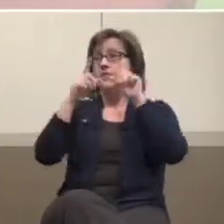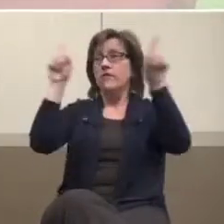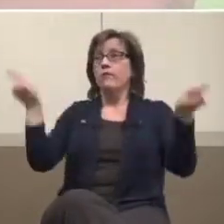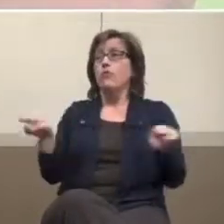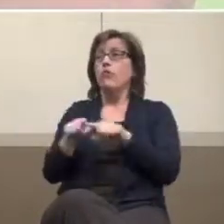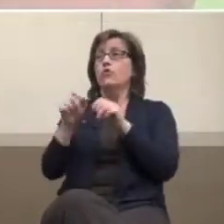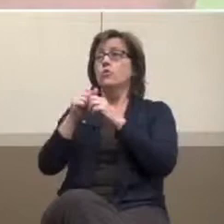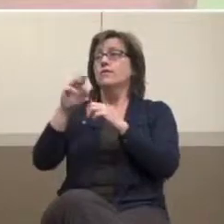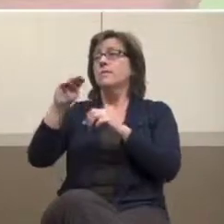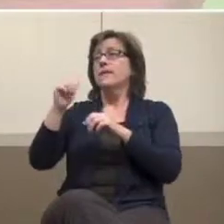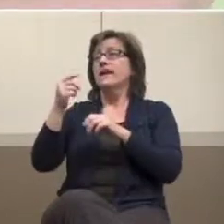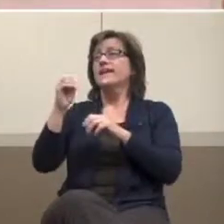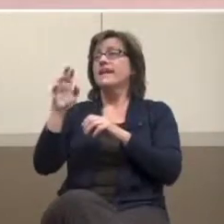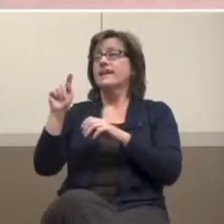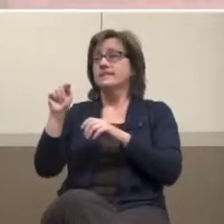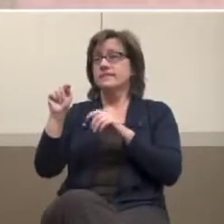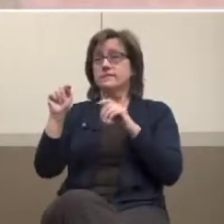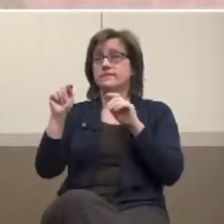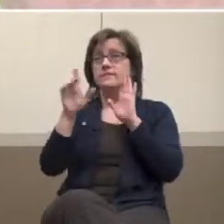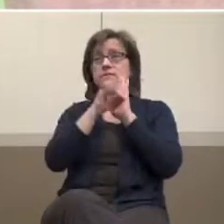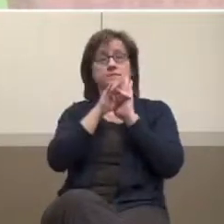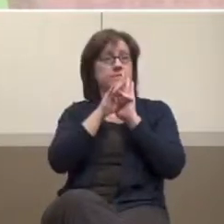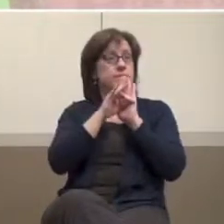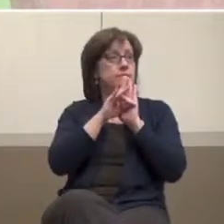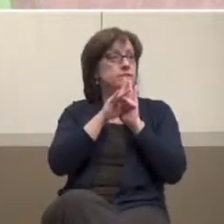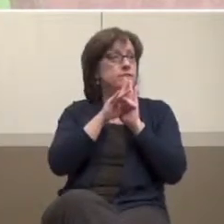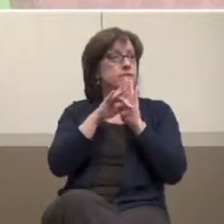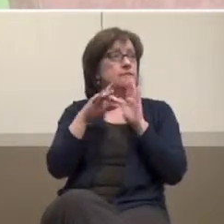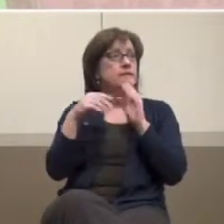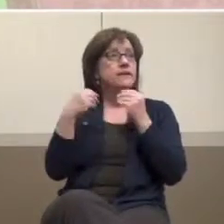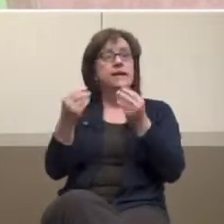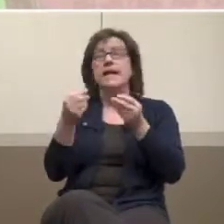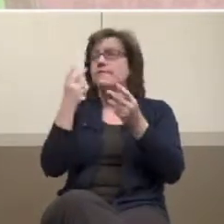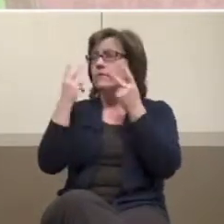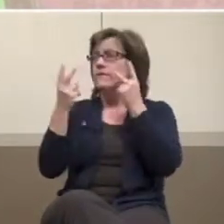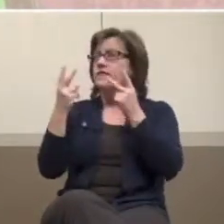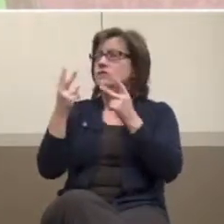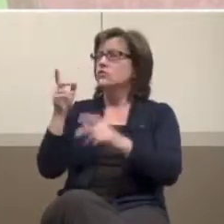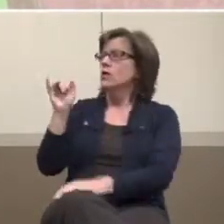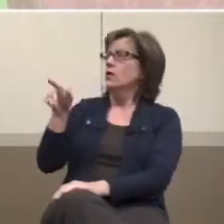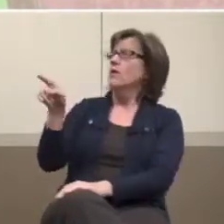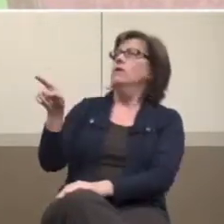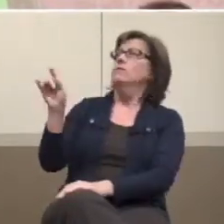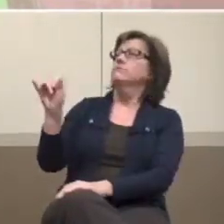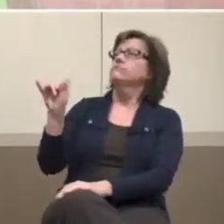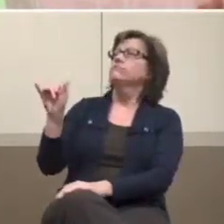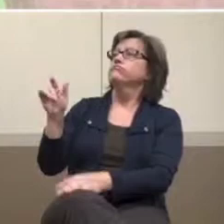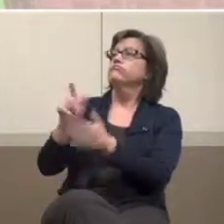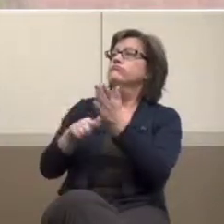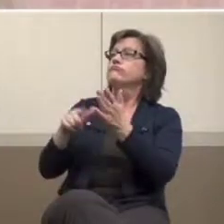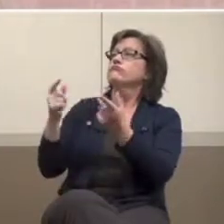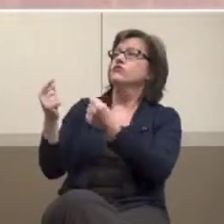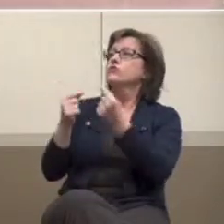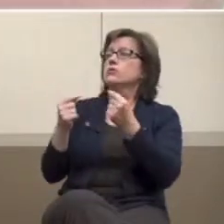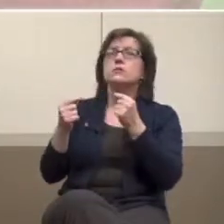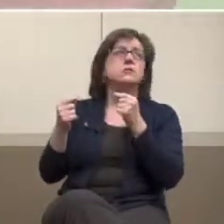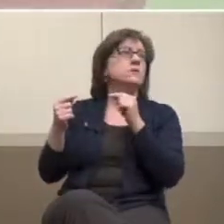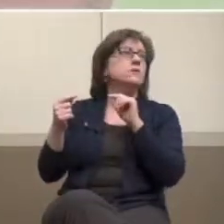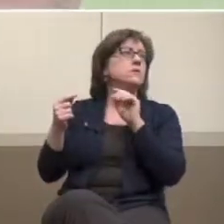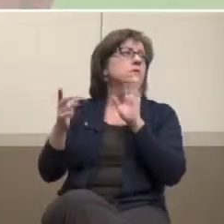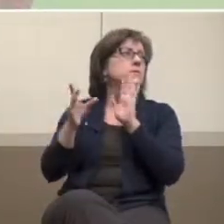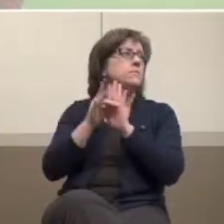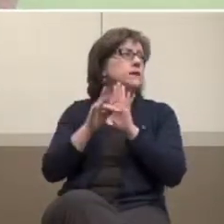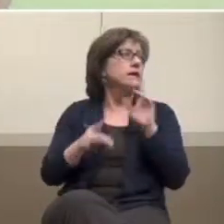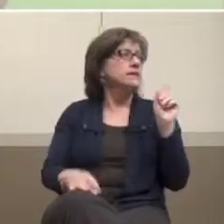them. And basically that just kind of gave them a visual cue as to what they needed to do. So they had magnets on them,